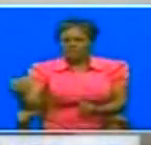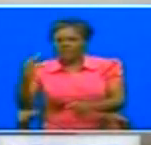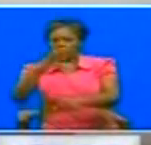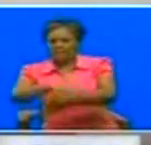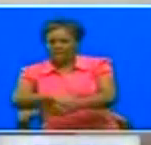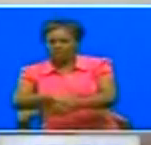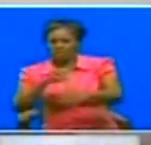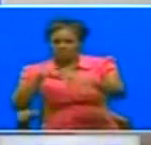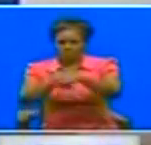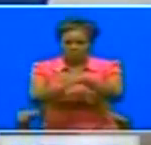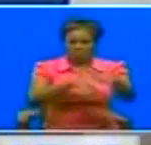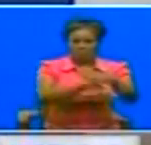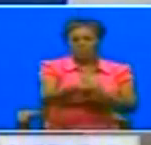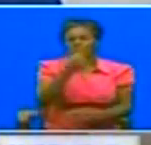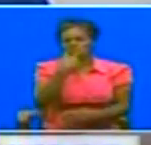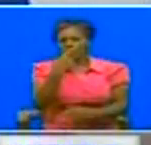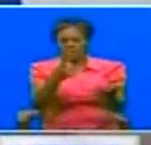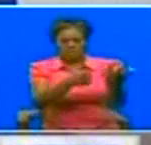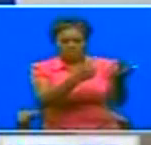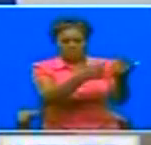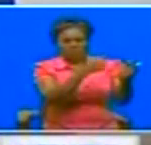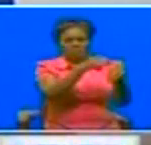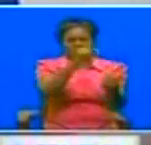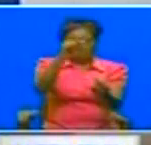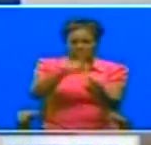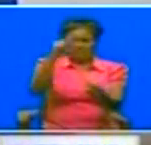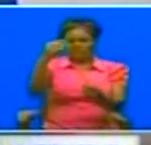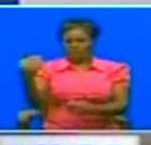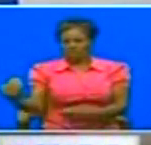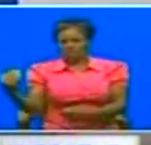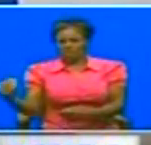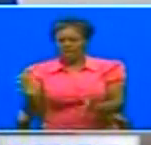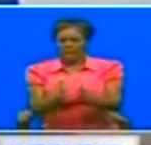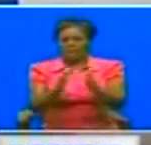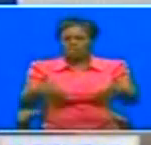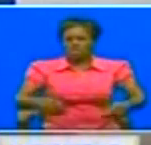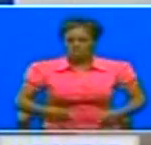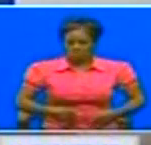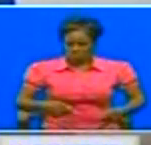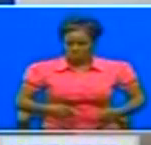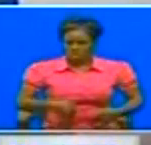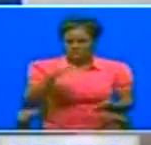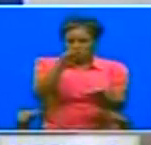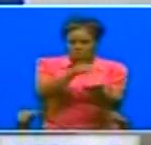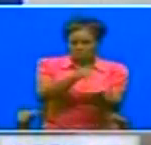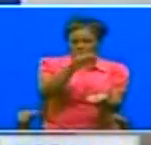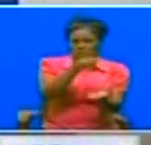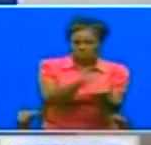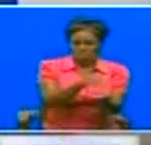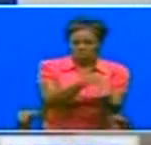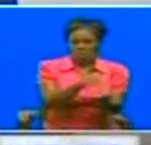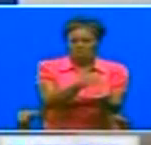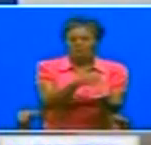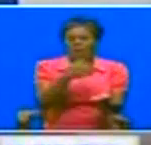have access to treatment. The statistics on testing of children and adolescents in Kenya is quite low. In fact, there's